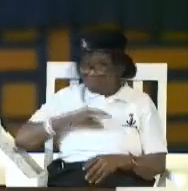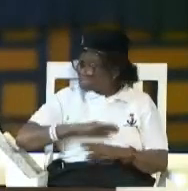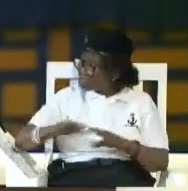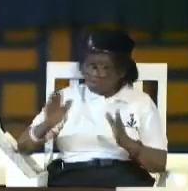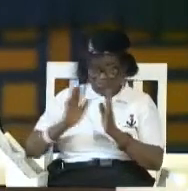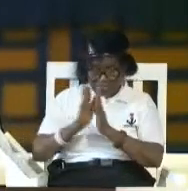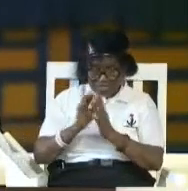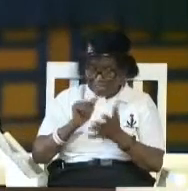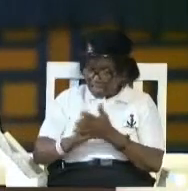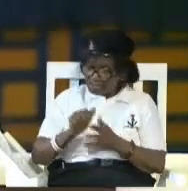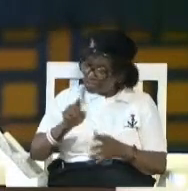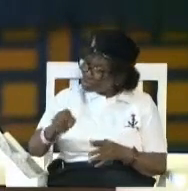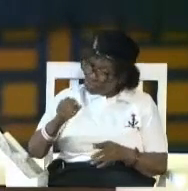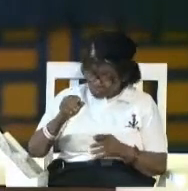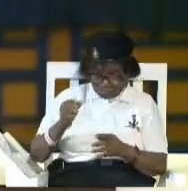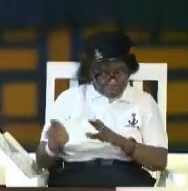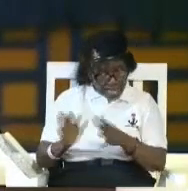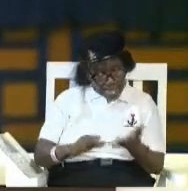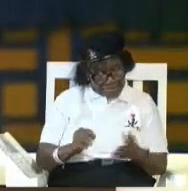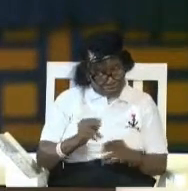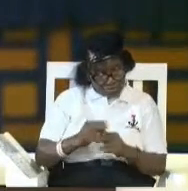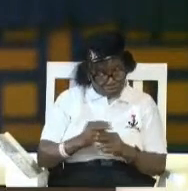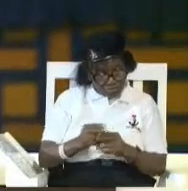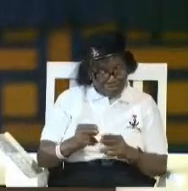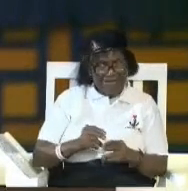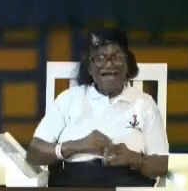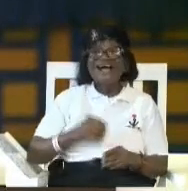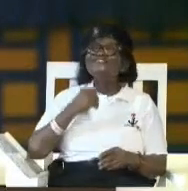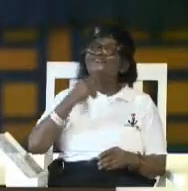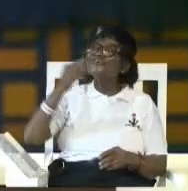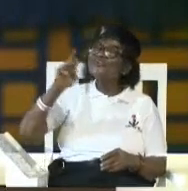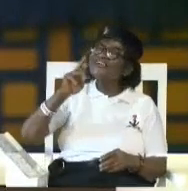said, even if you pray, God won't answer.